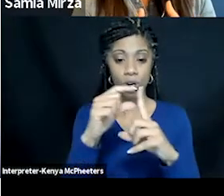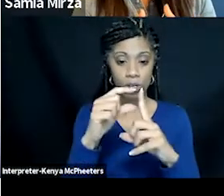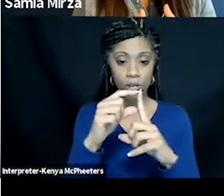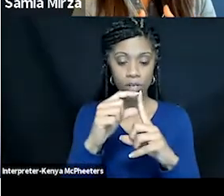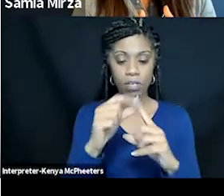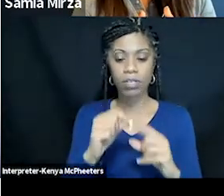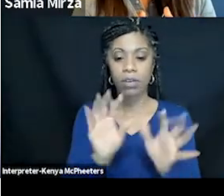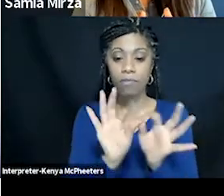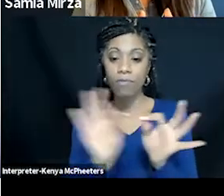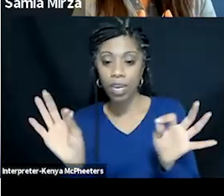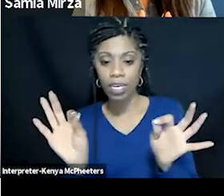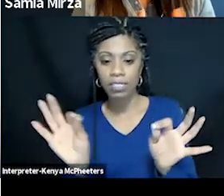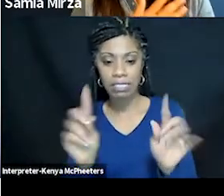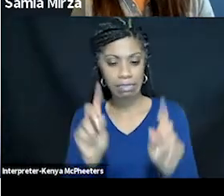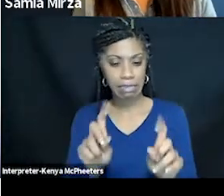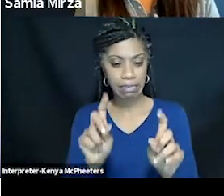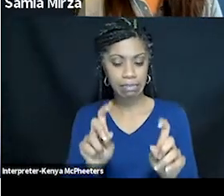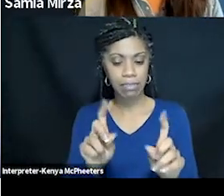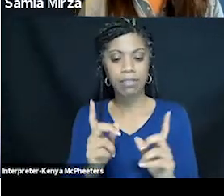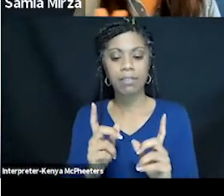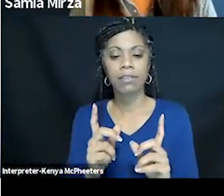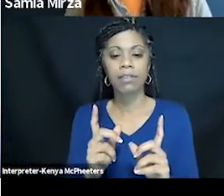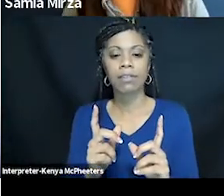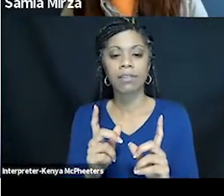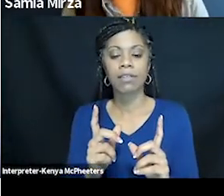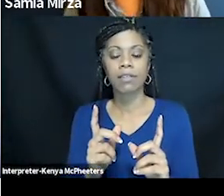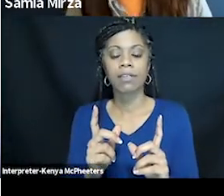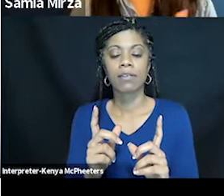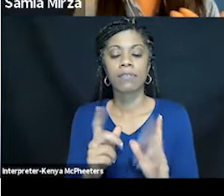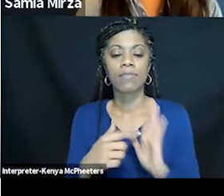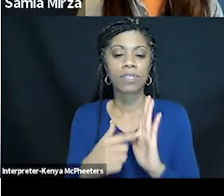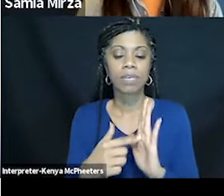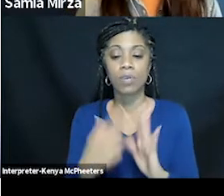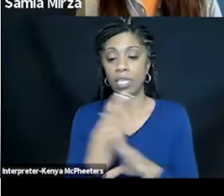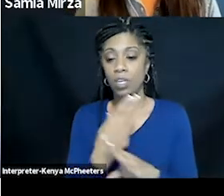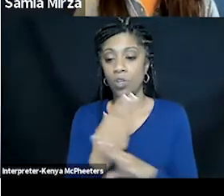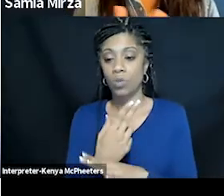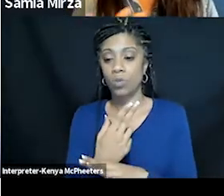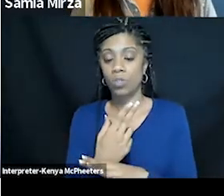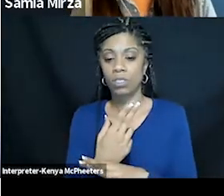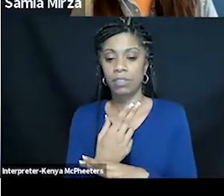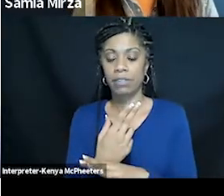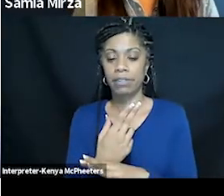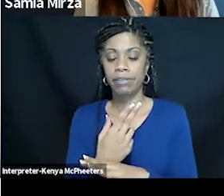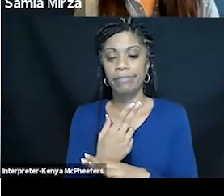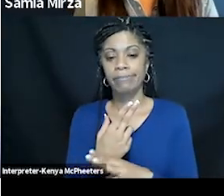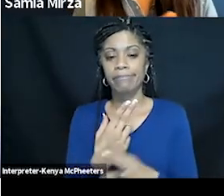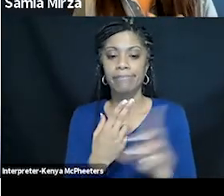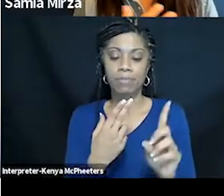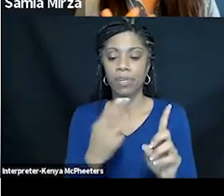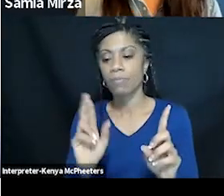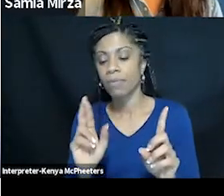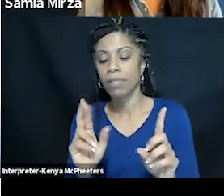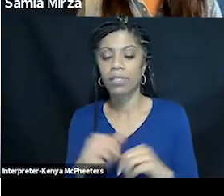it came to, what resonates with Democrats versus Republicans, or what resonates with left versus right, or